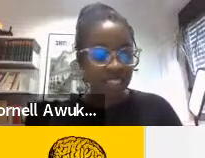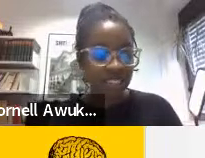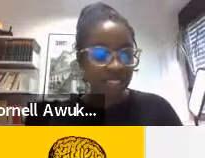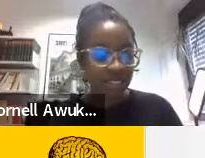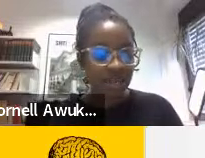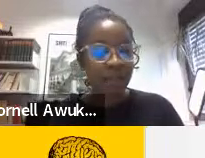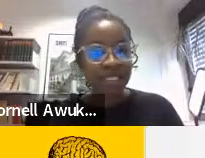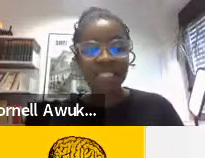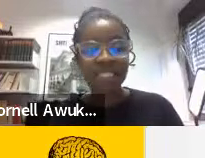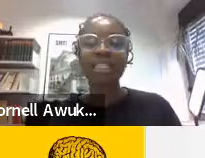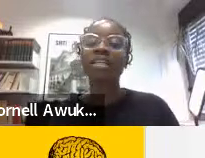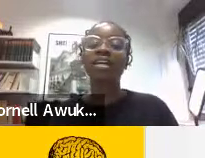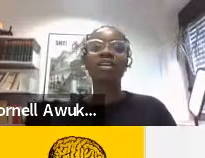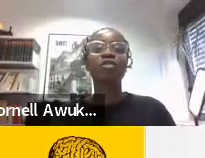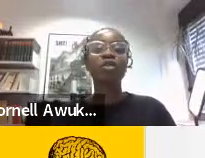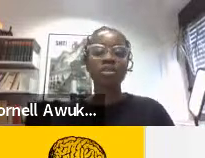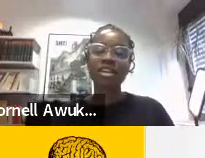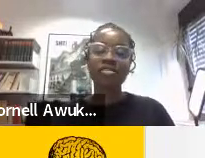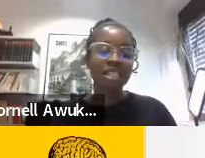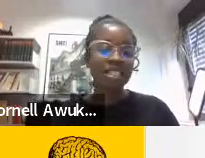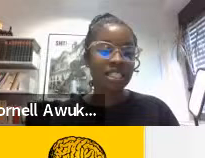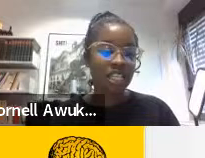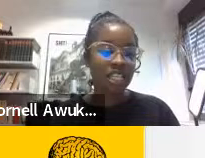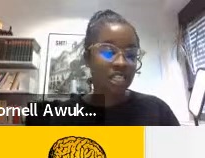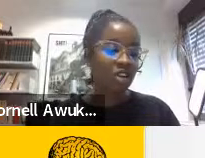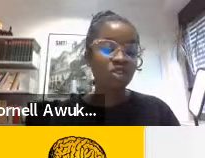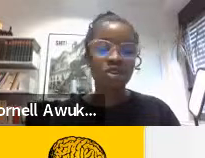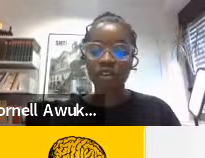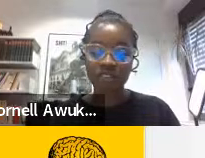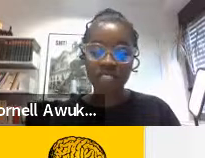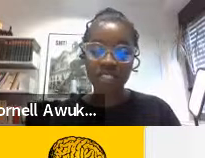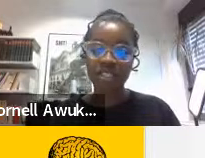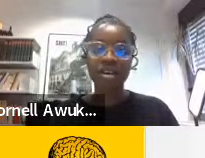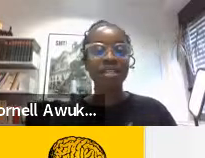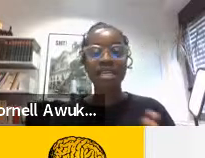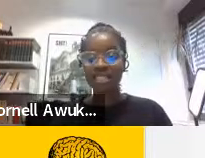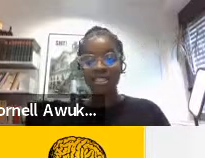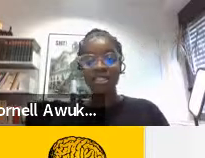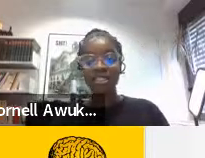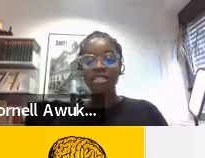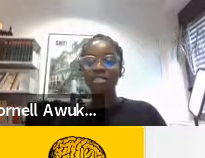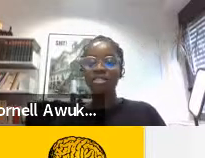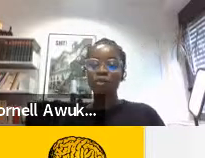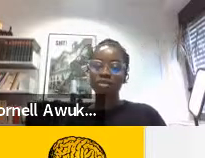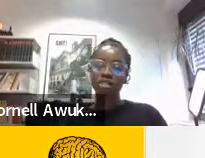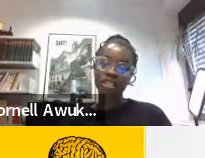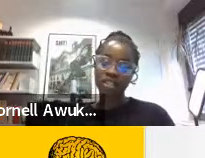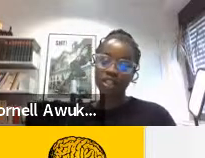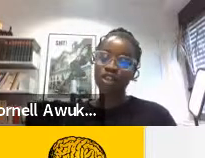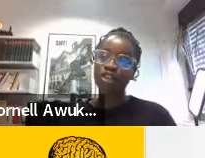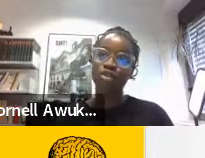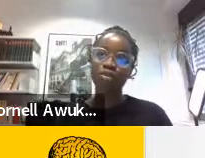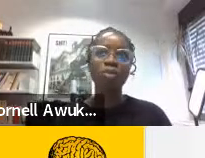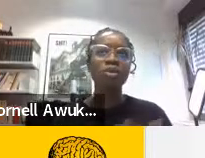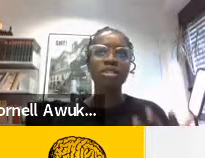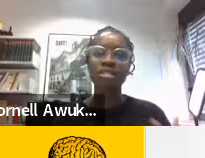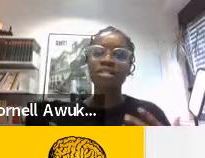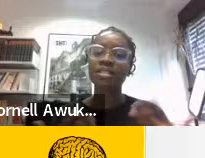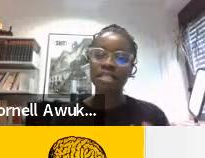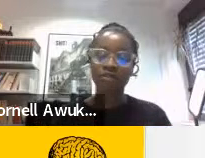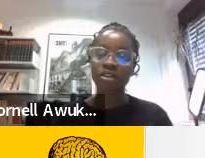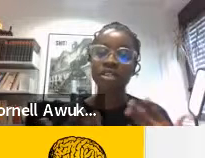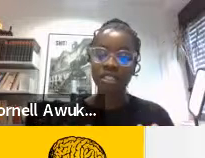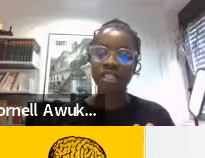Trend is basically a volunteer-run international nonprofit organization devoted to